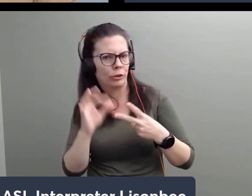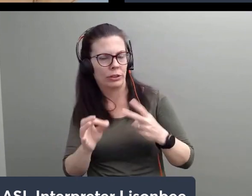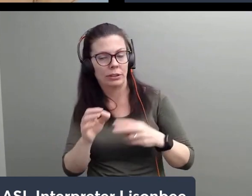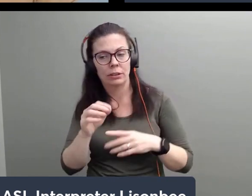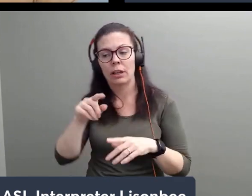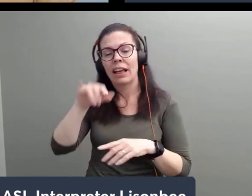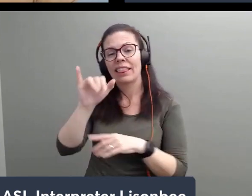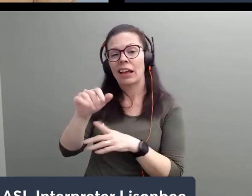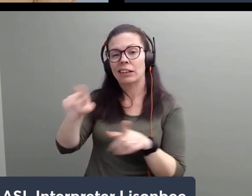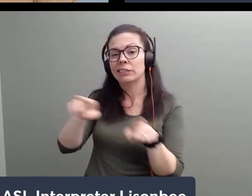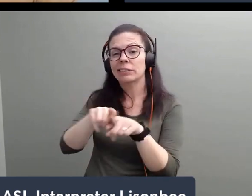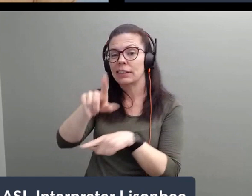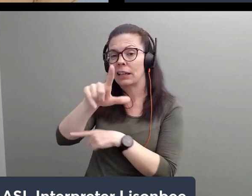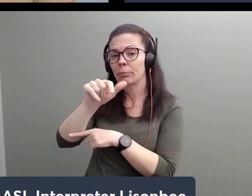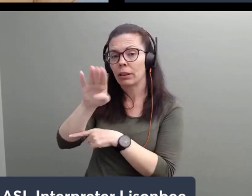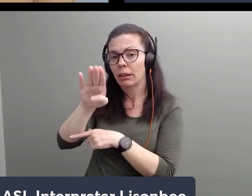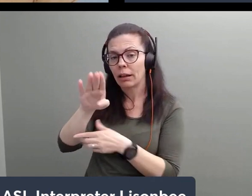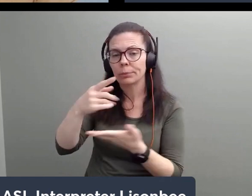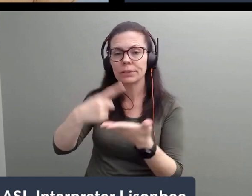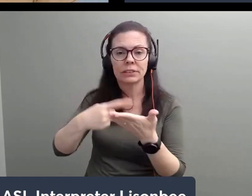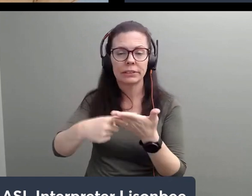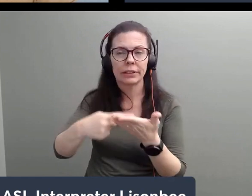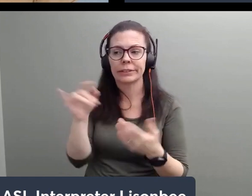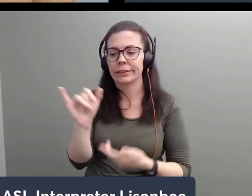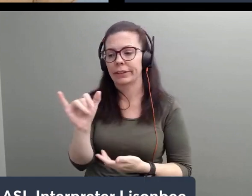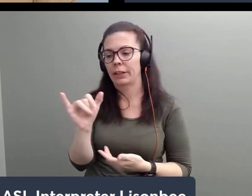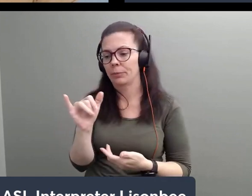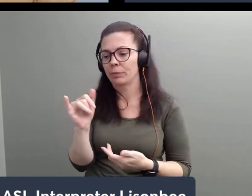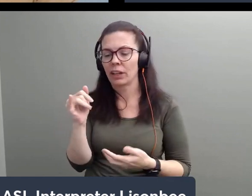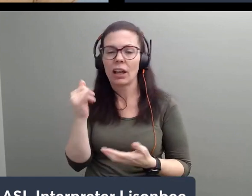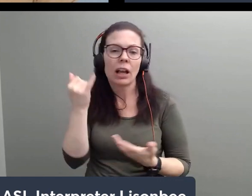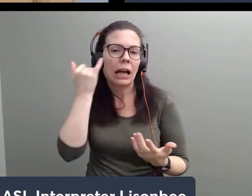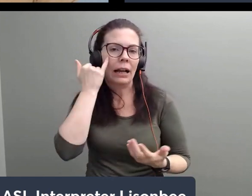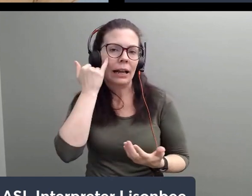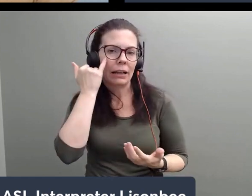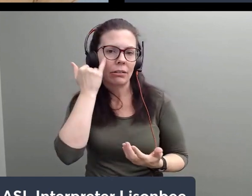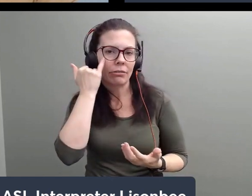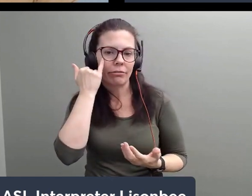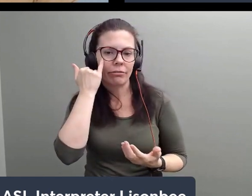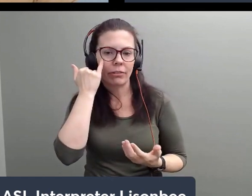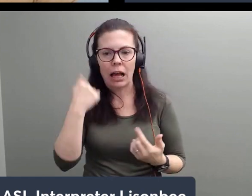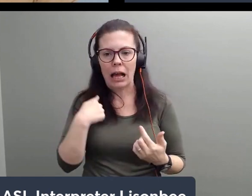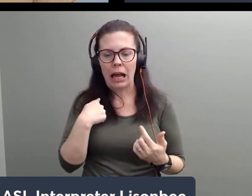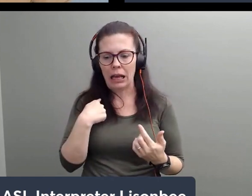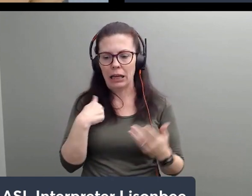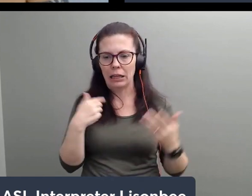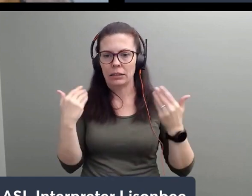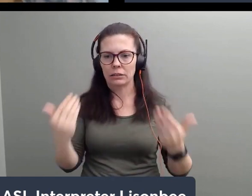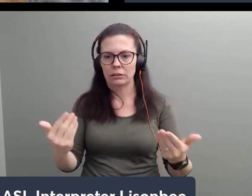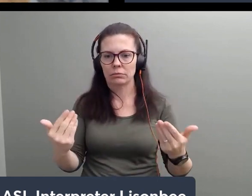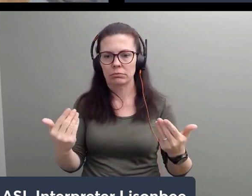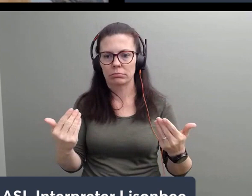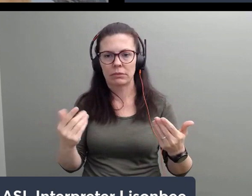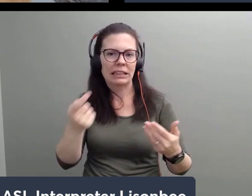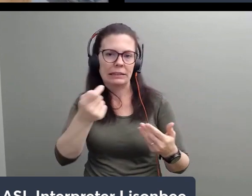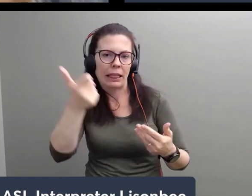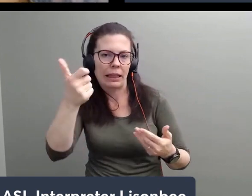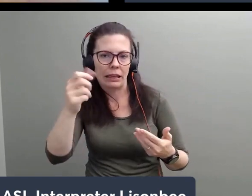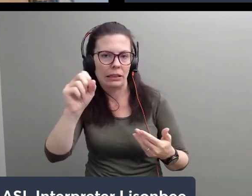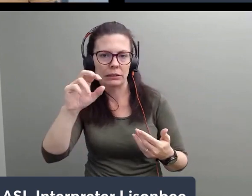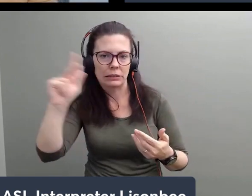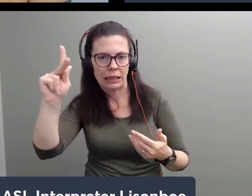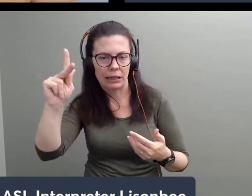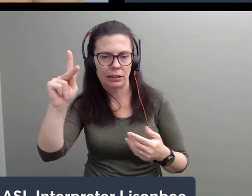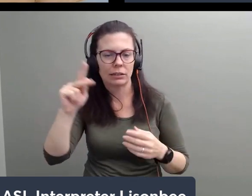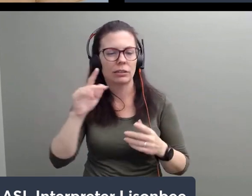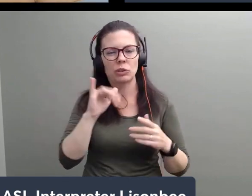also discusses things like, what if I go ahead and delete a stack, which is a collection